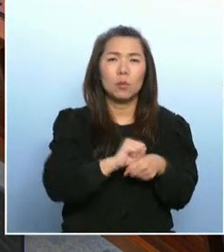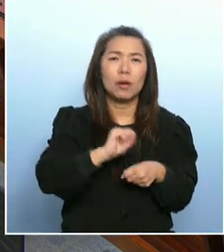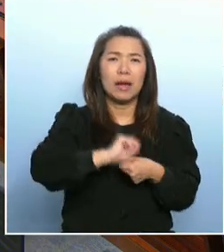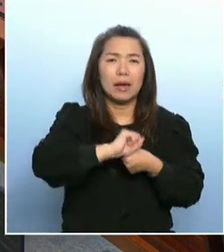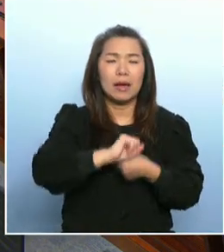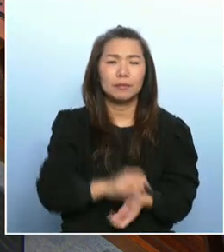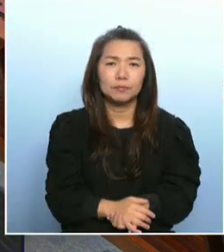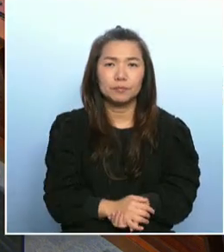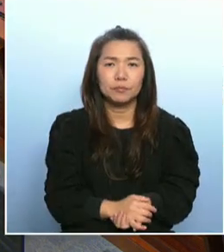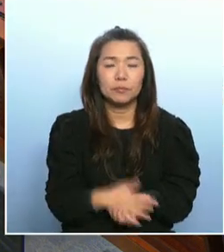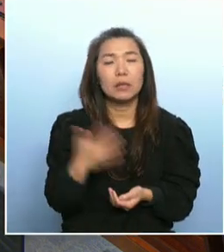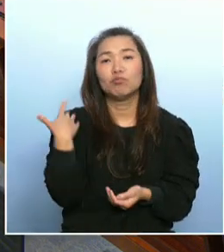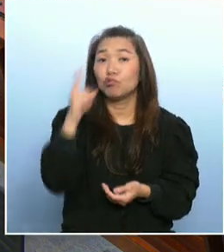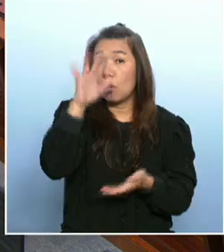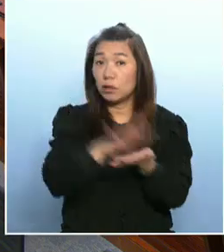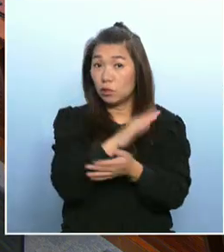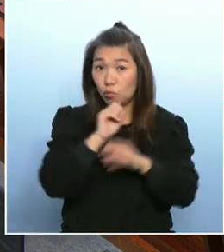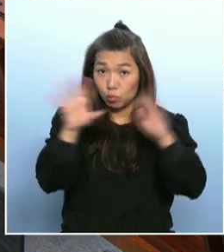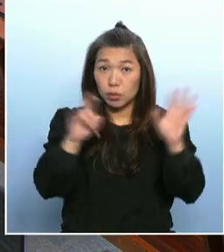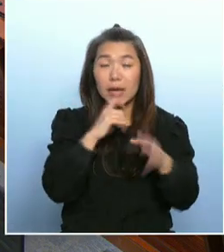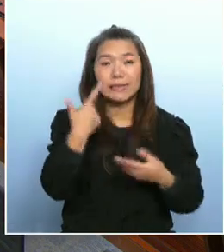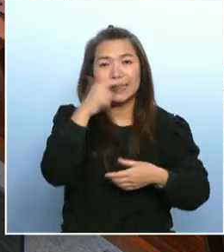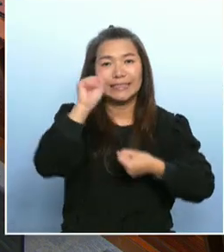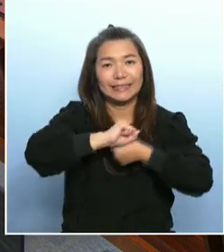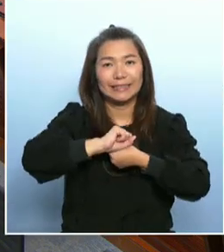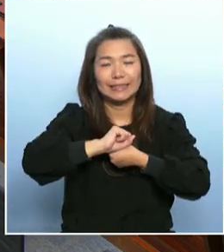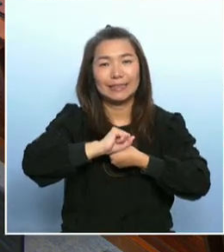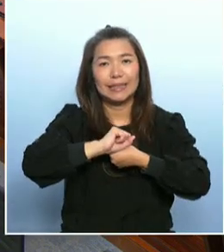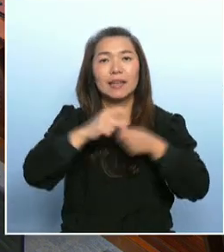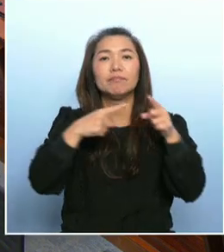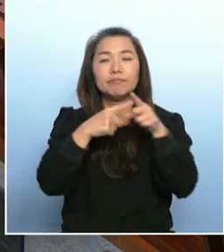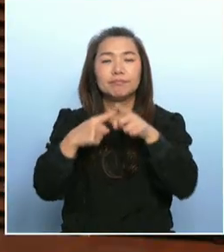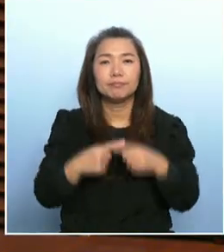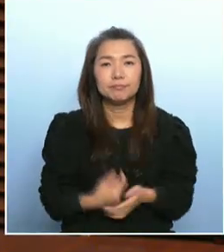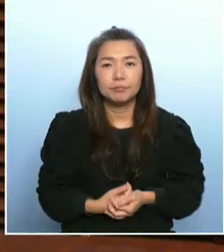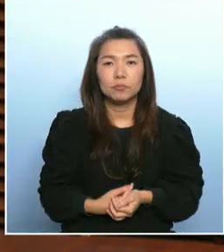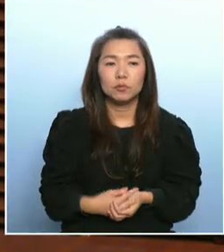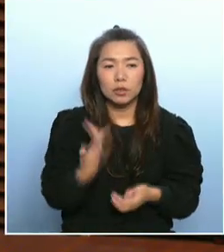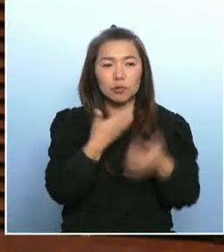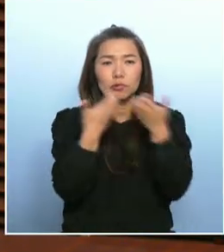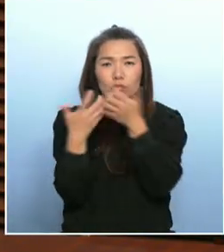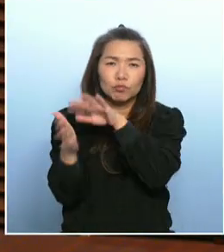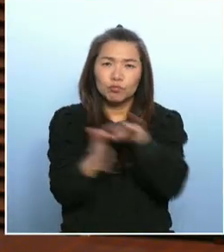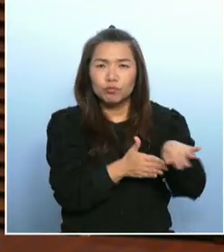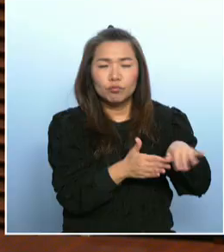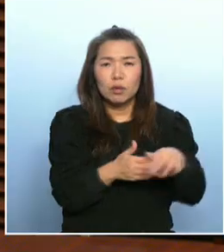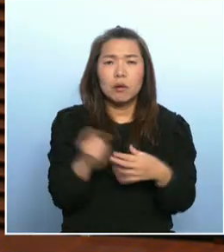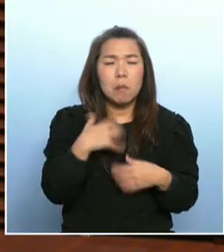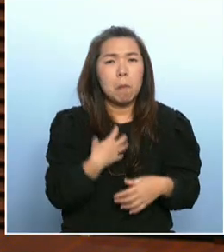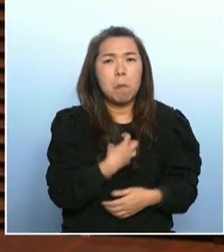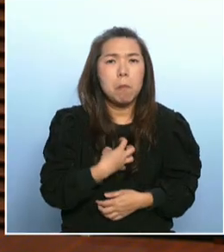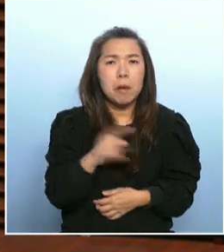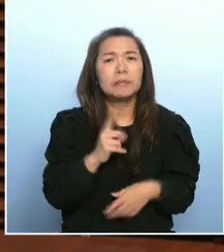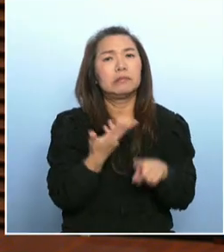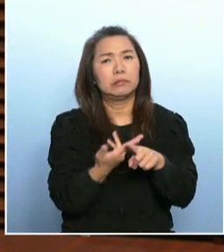There is great demand for manpower in residential care homes. I know that there are additional service